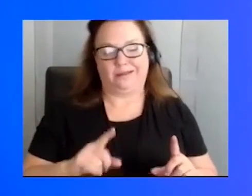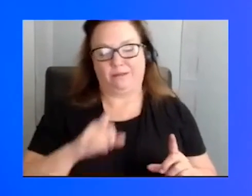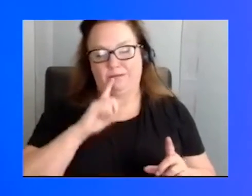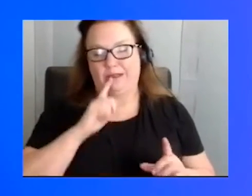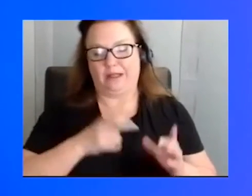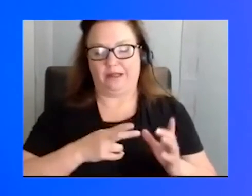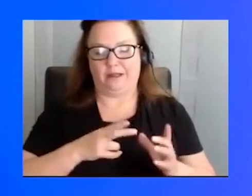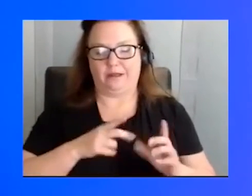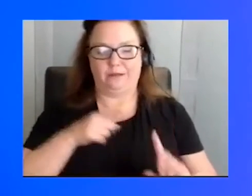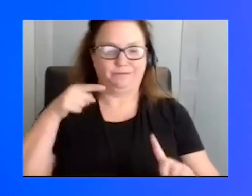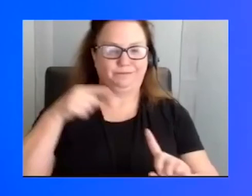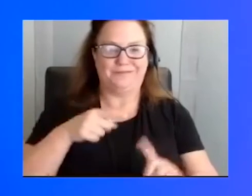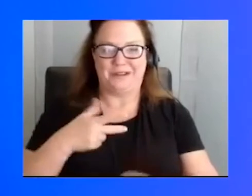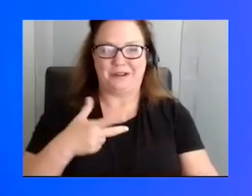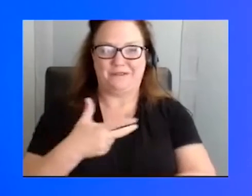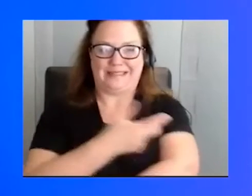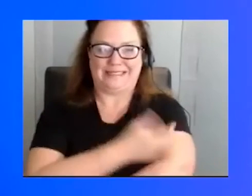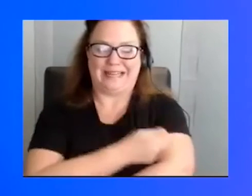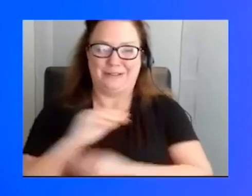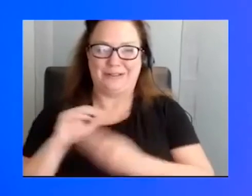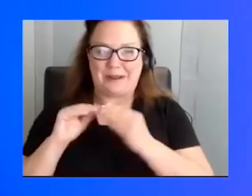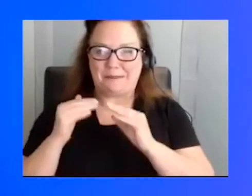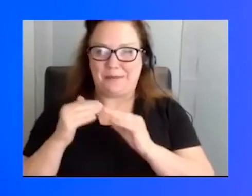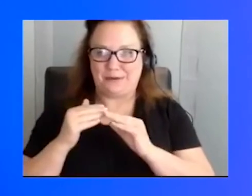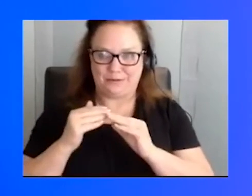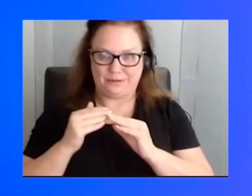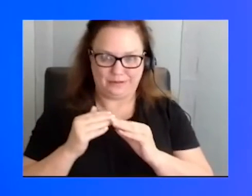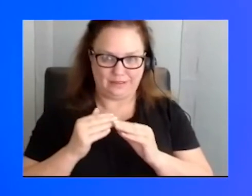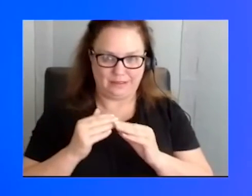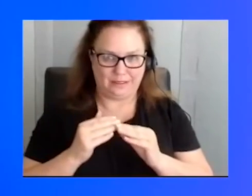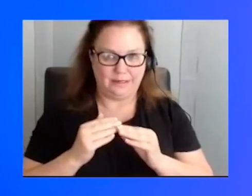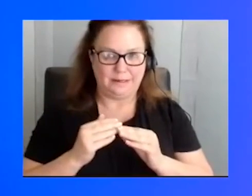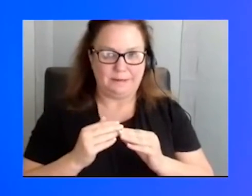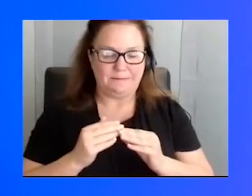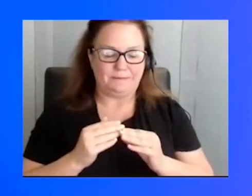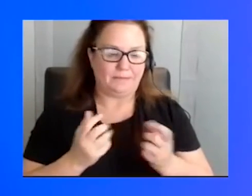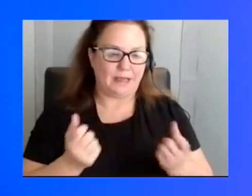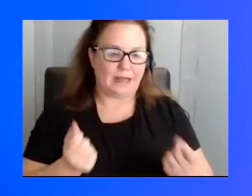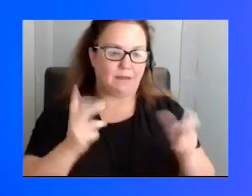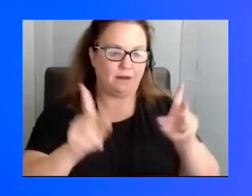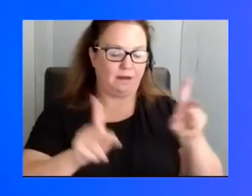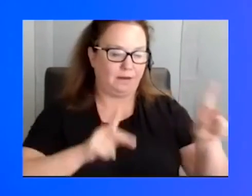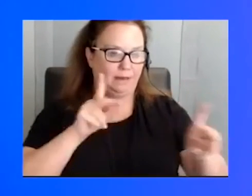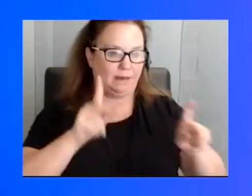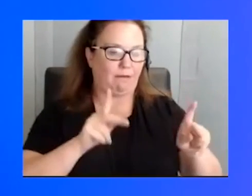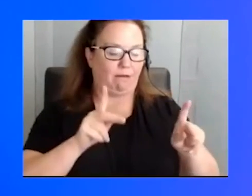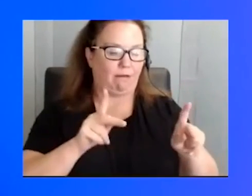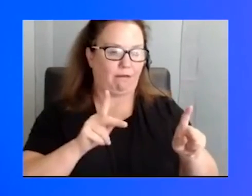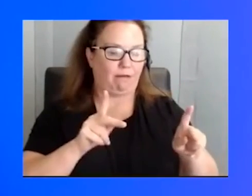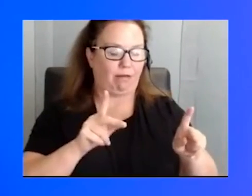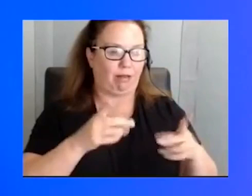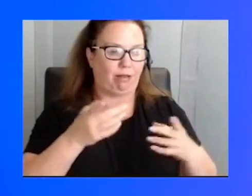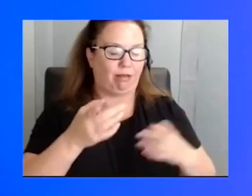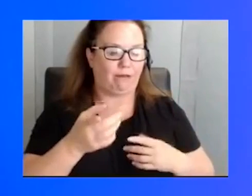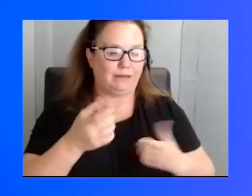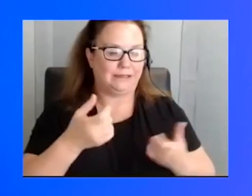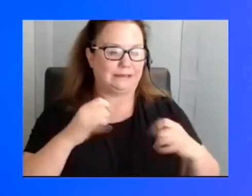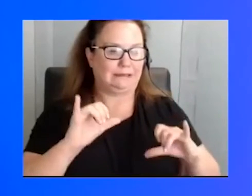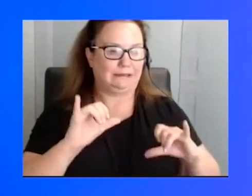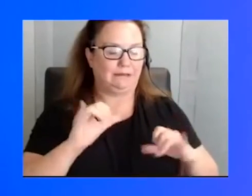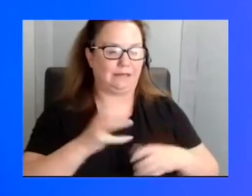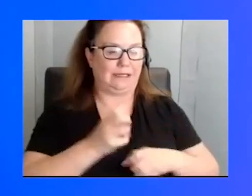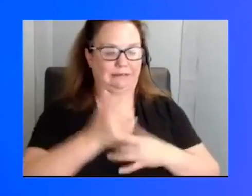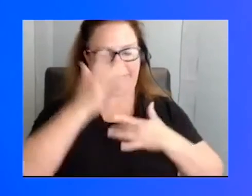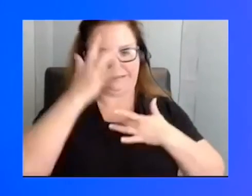is your vaccination rate and how many of those people that are susceptible to the disease can still get it because they are